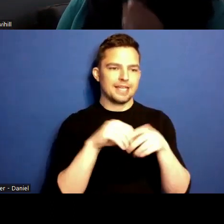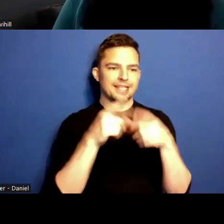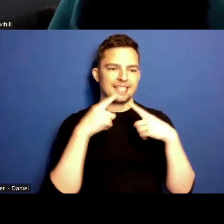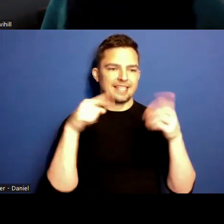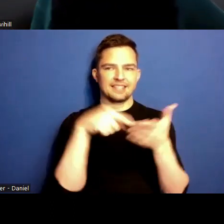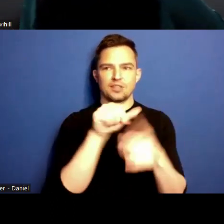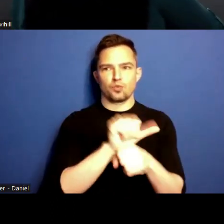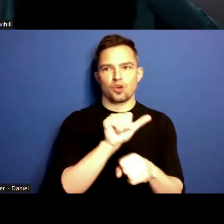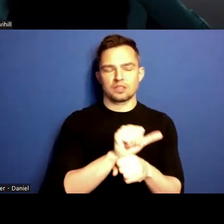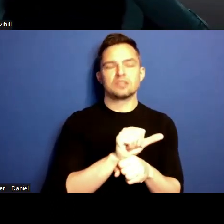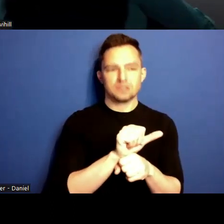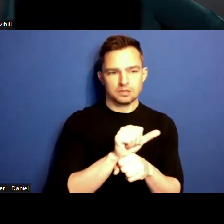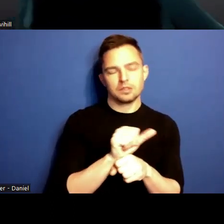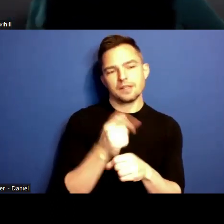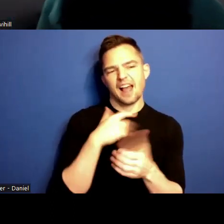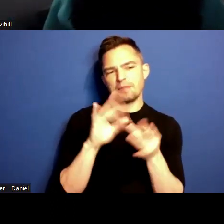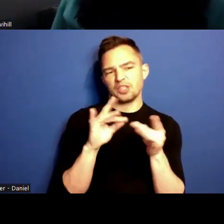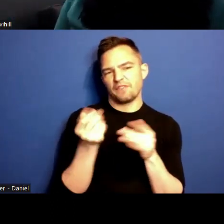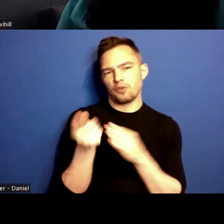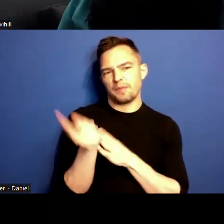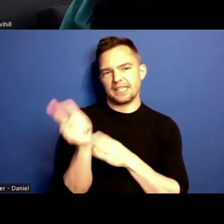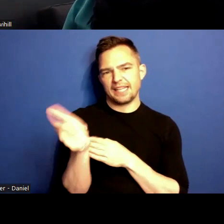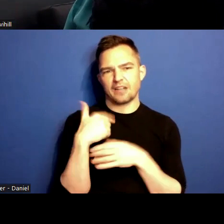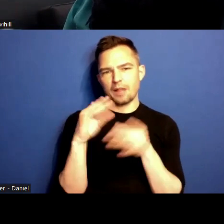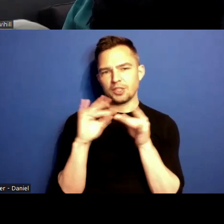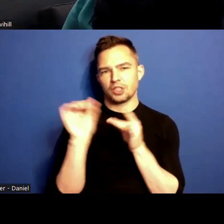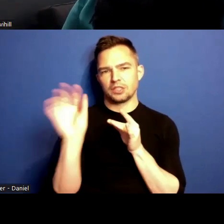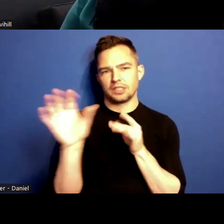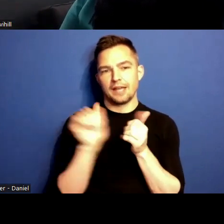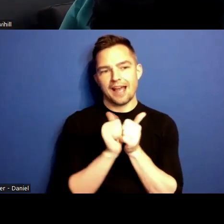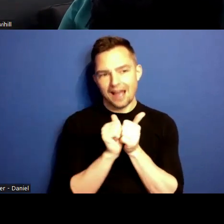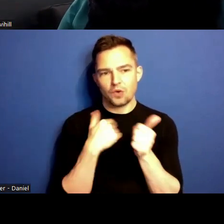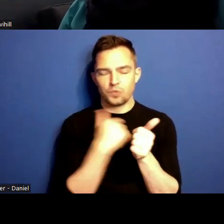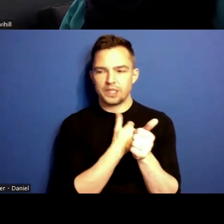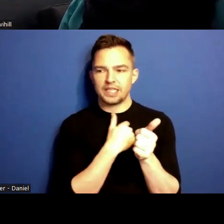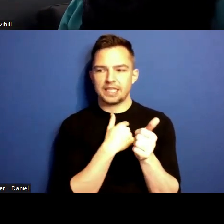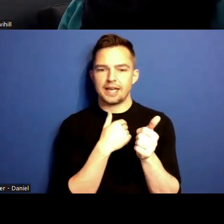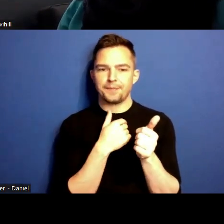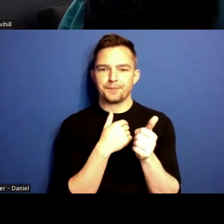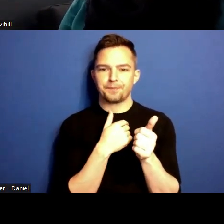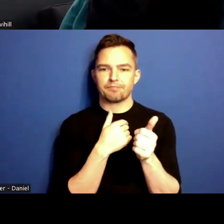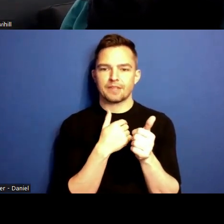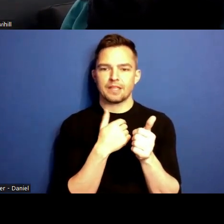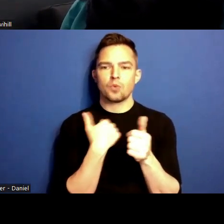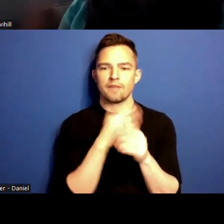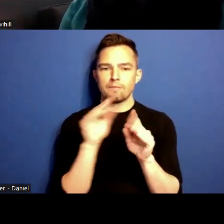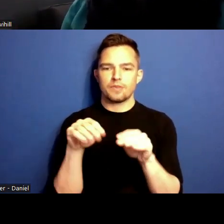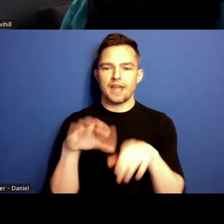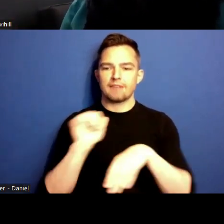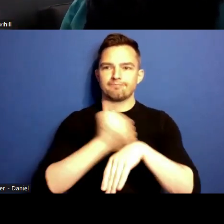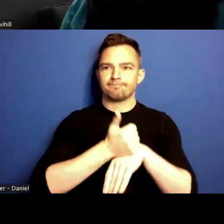work. And I'll note in a few minutes a little bit about how we have been putting that into practice